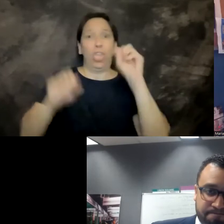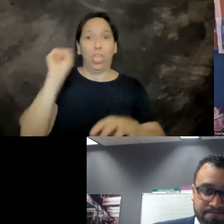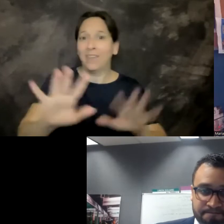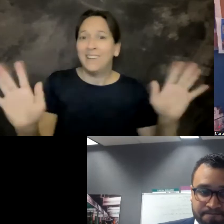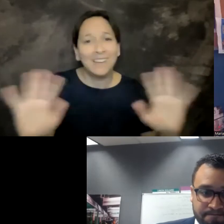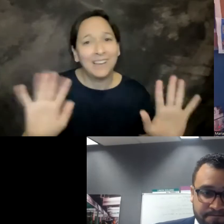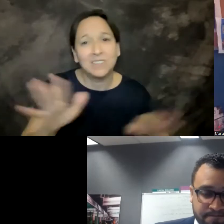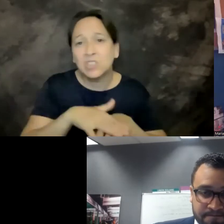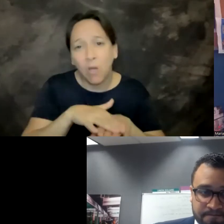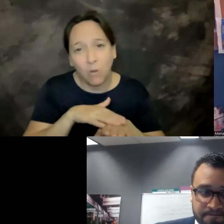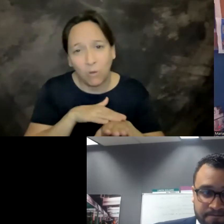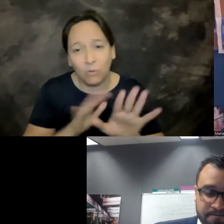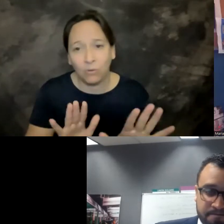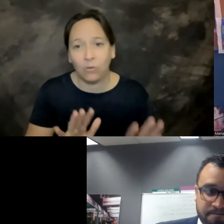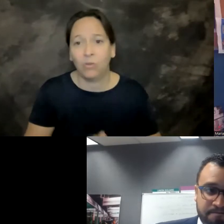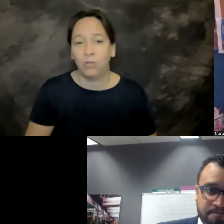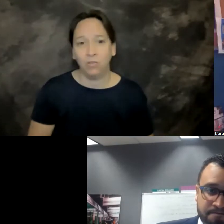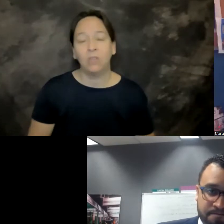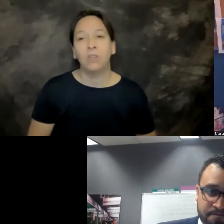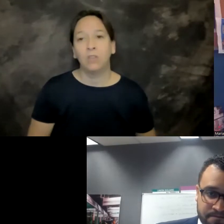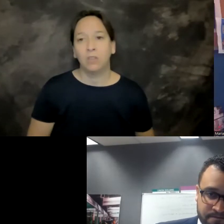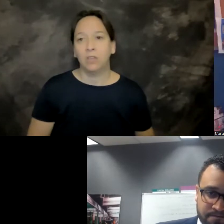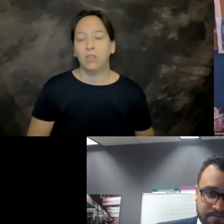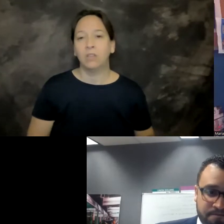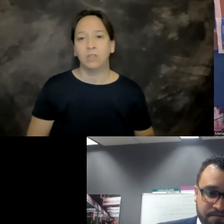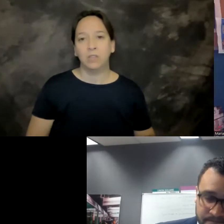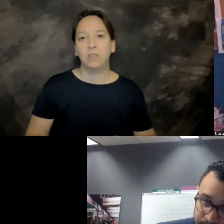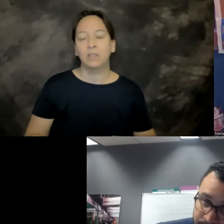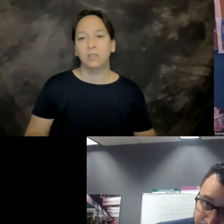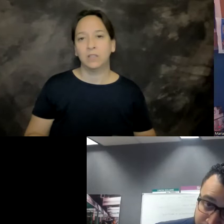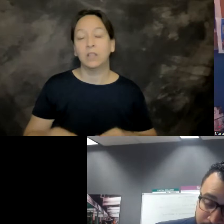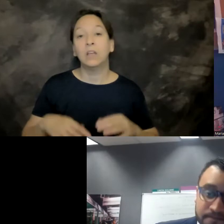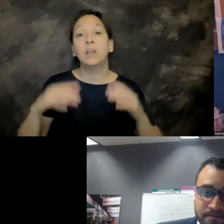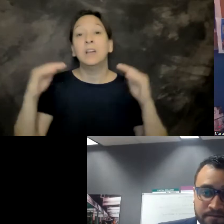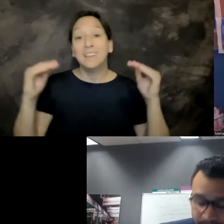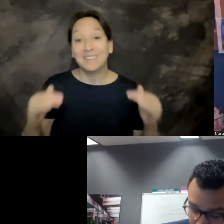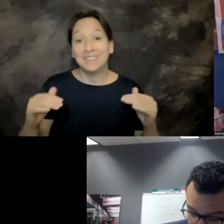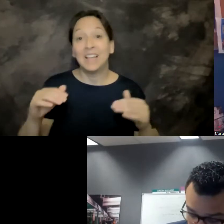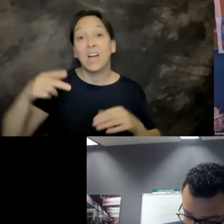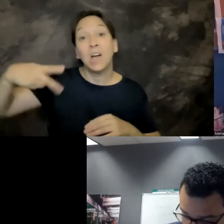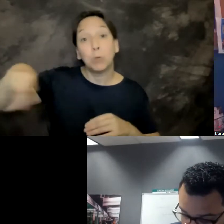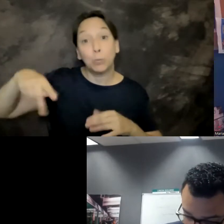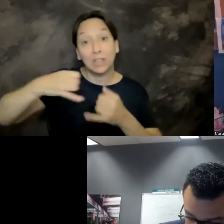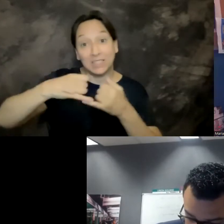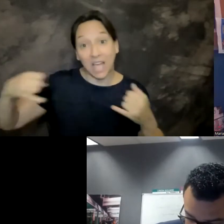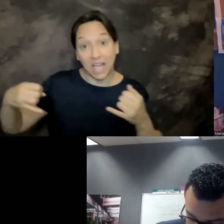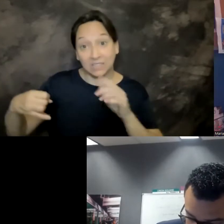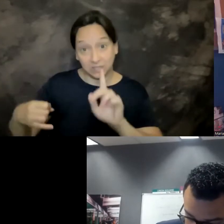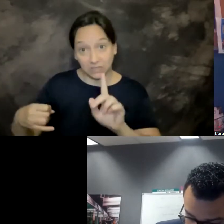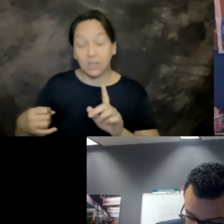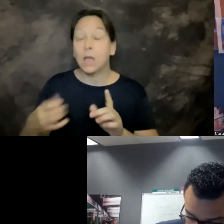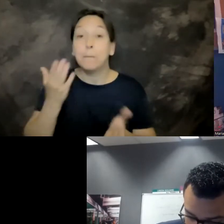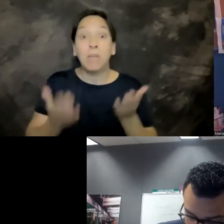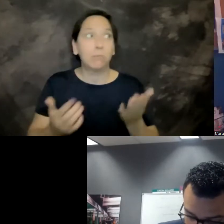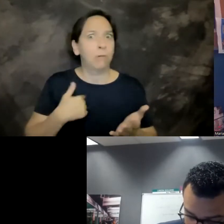The next similar bucket of questions around the commuter rail. For those of us who perhaps have never taken the commuter